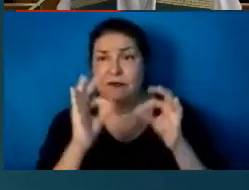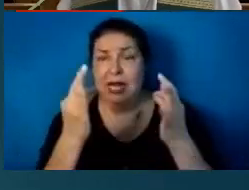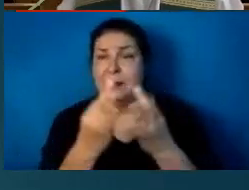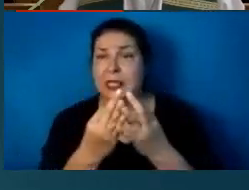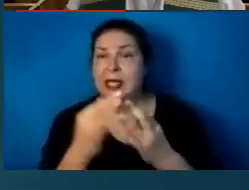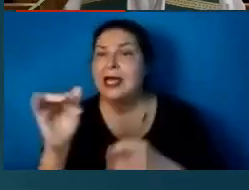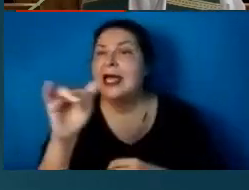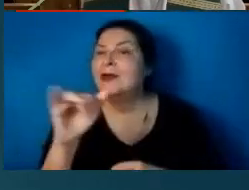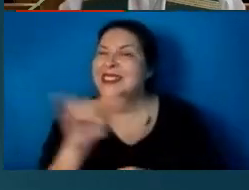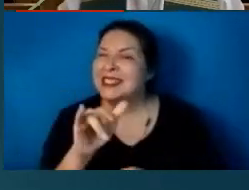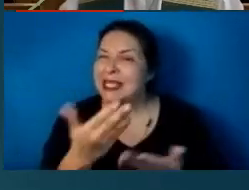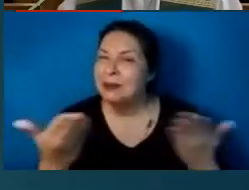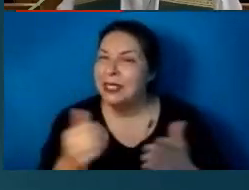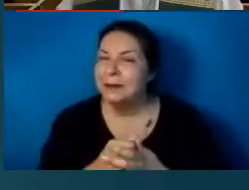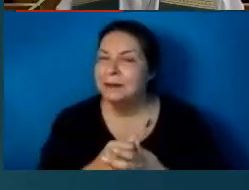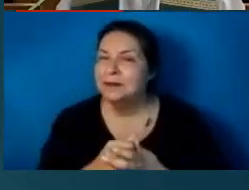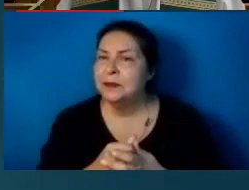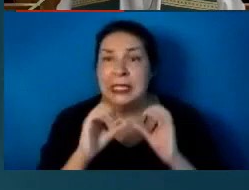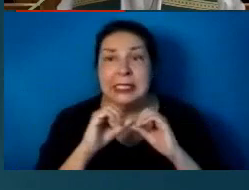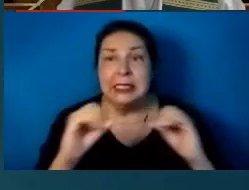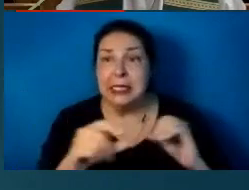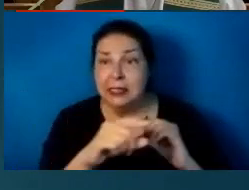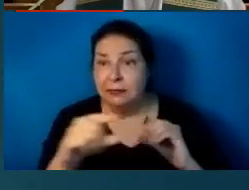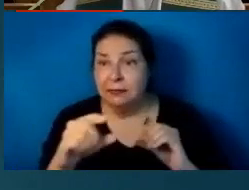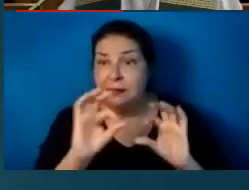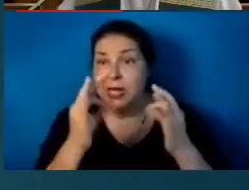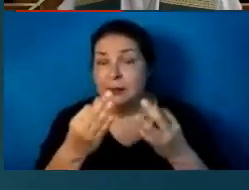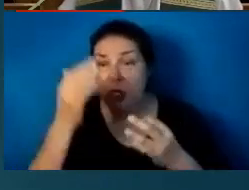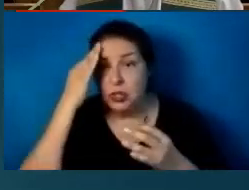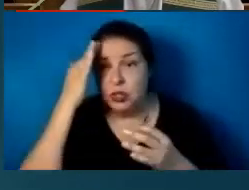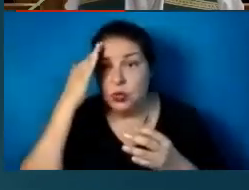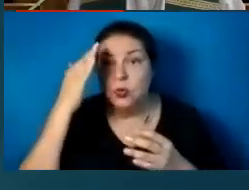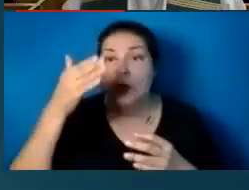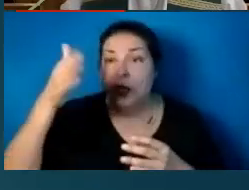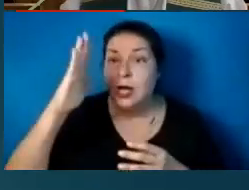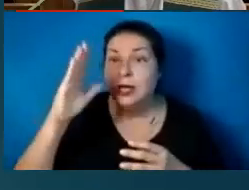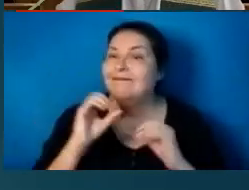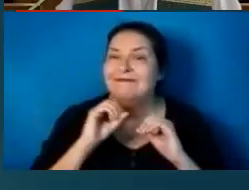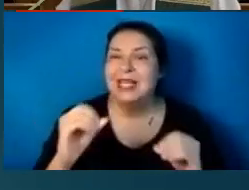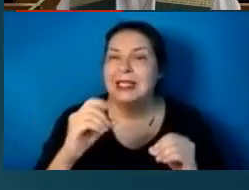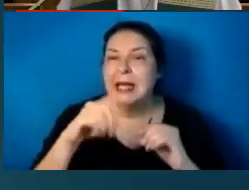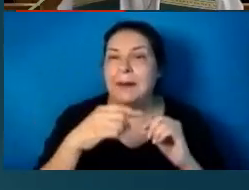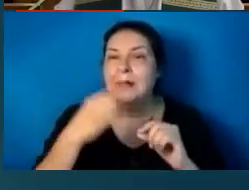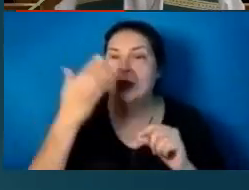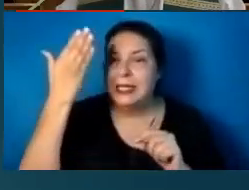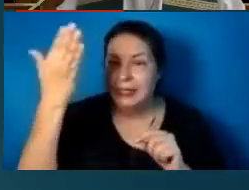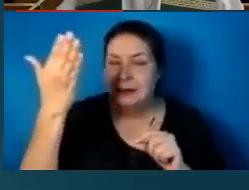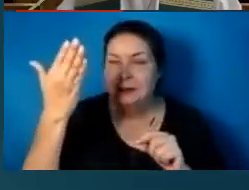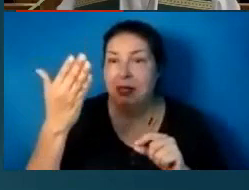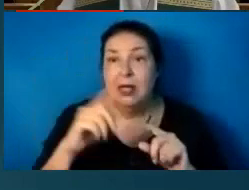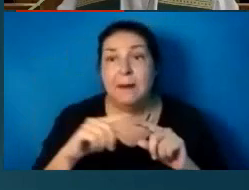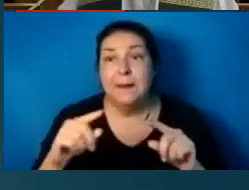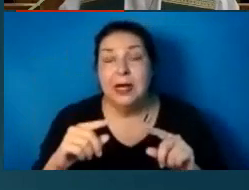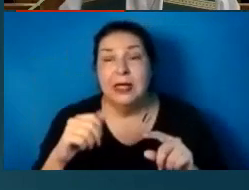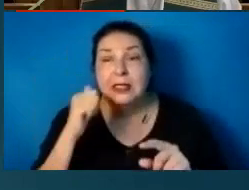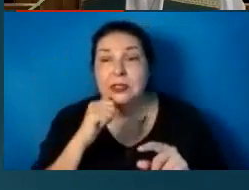to the same thing. None of them knew God or anything about him. And she had completed adult